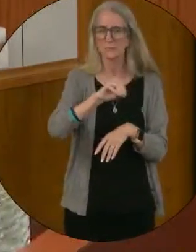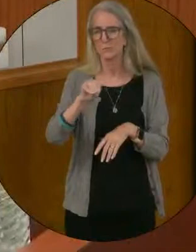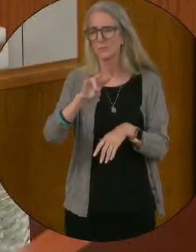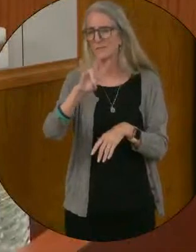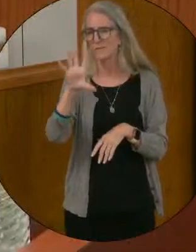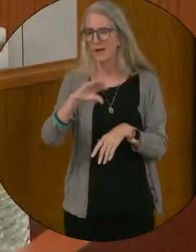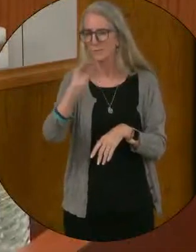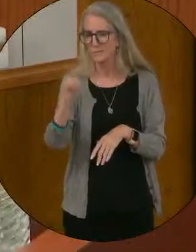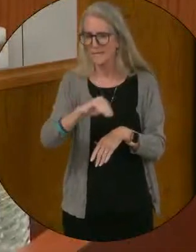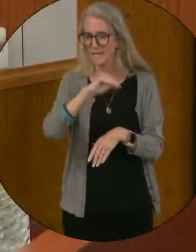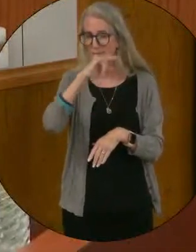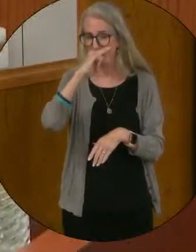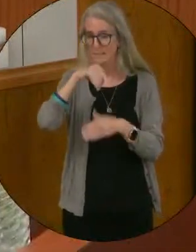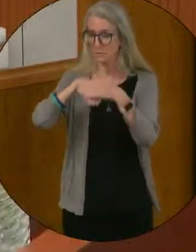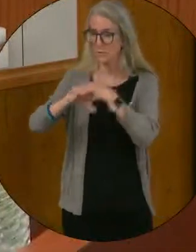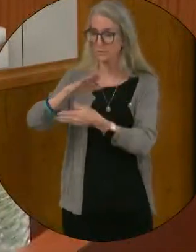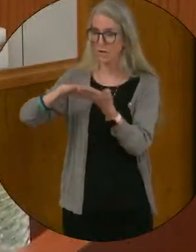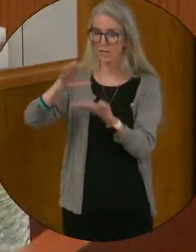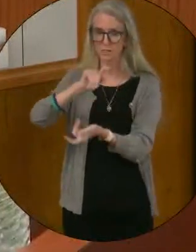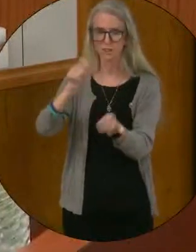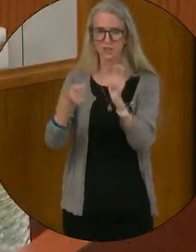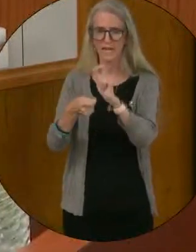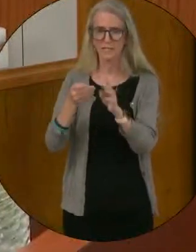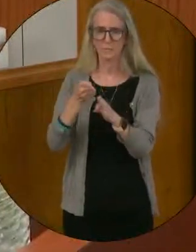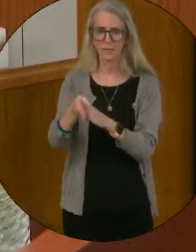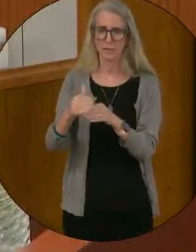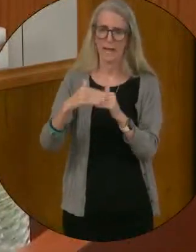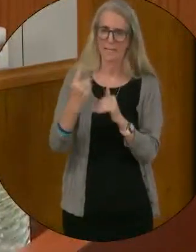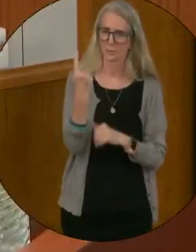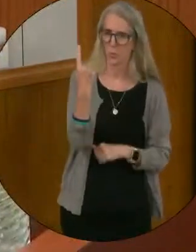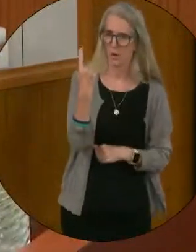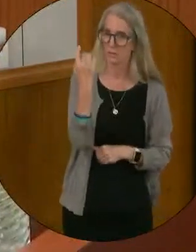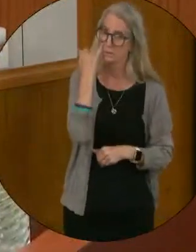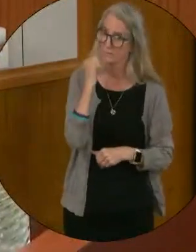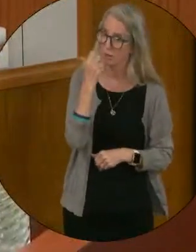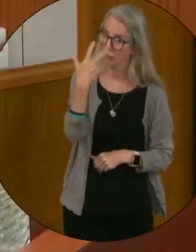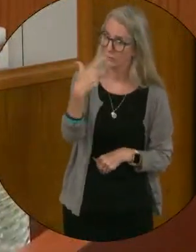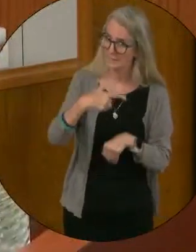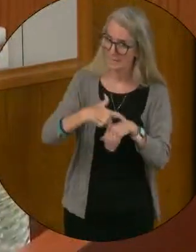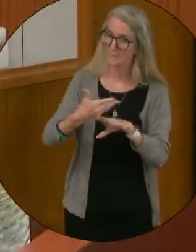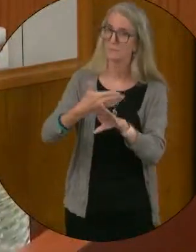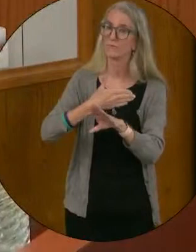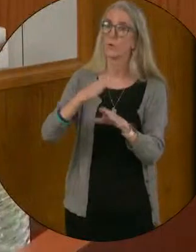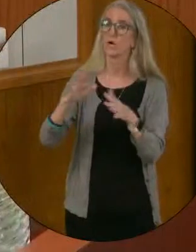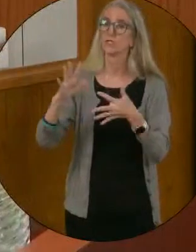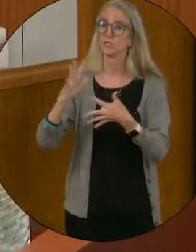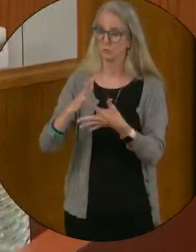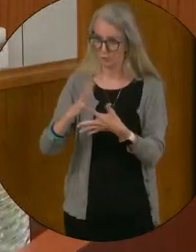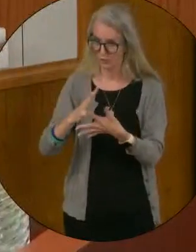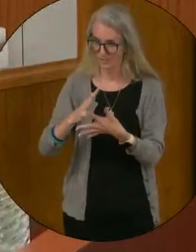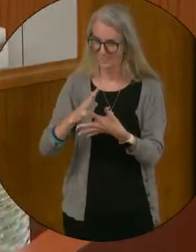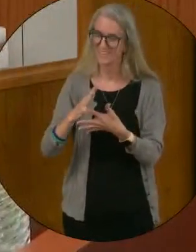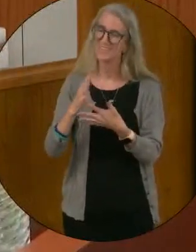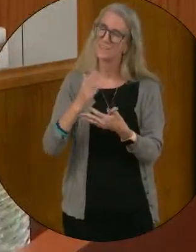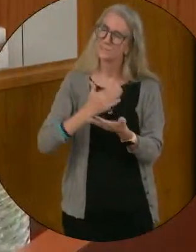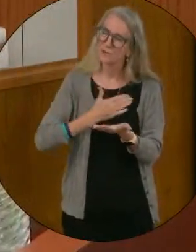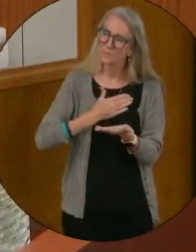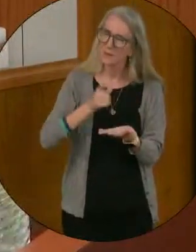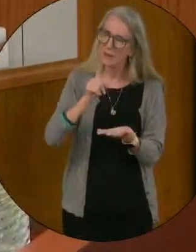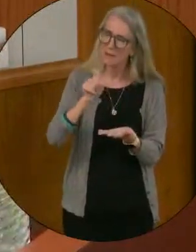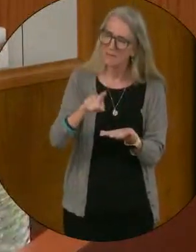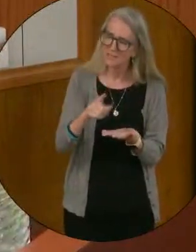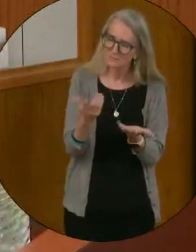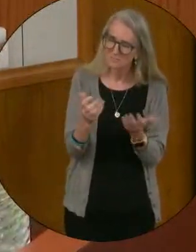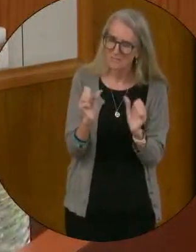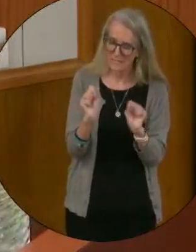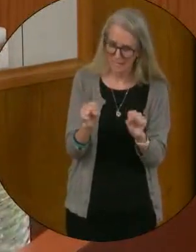into college end up changing their majors at least once, if not by 3 times, by the time that they're a junior. So my question is, like, can you get it to the